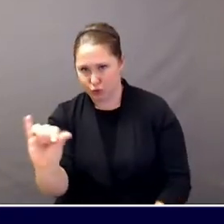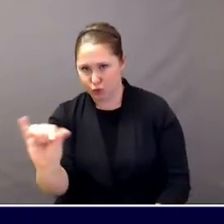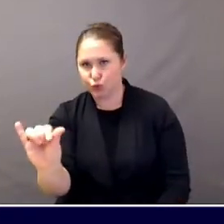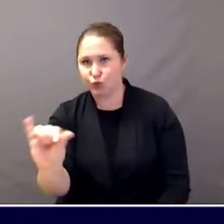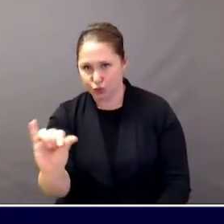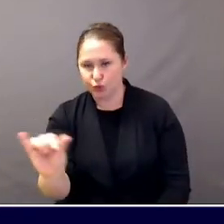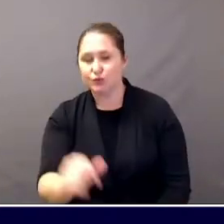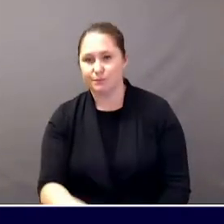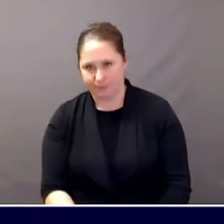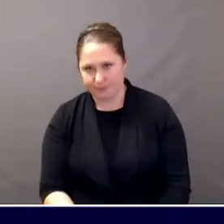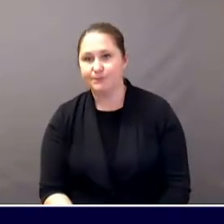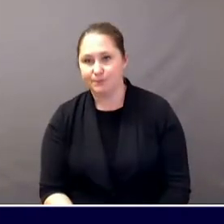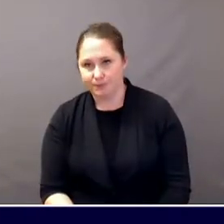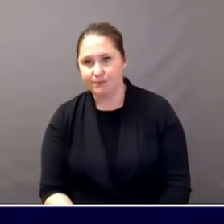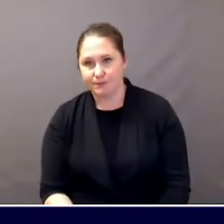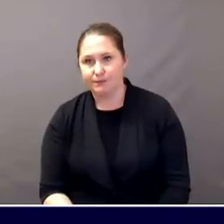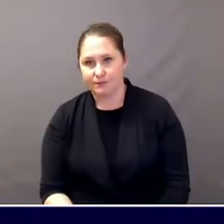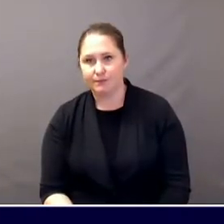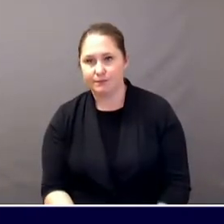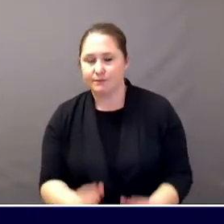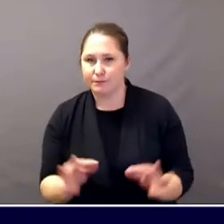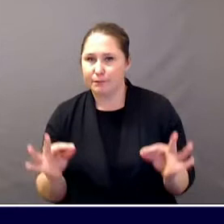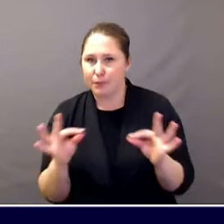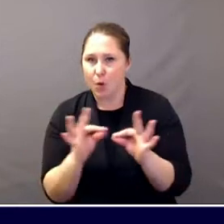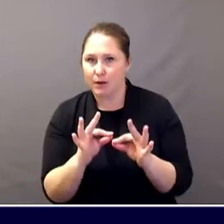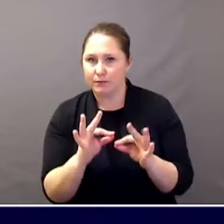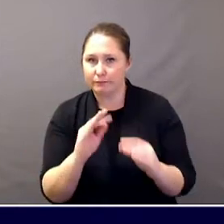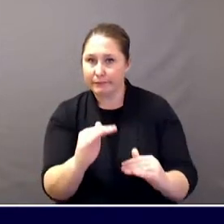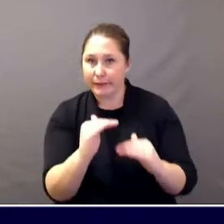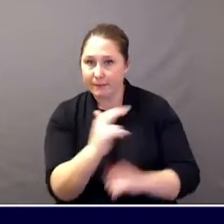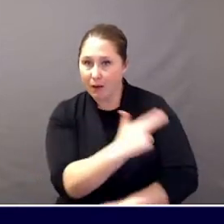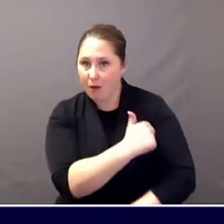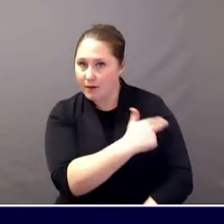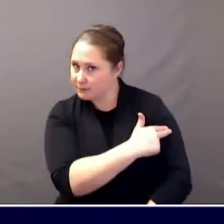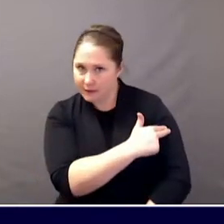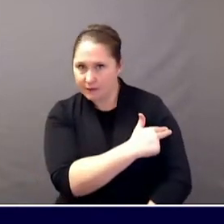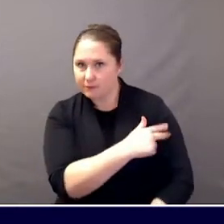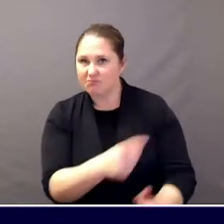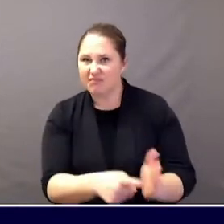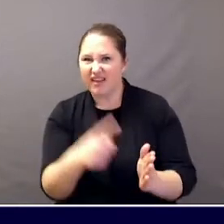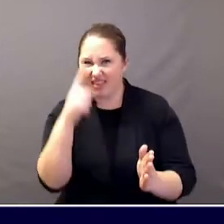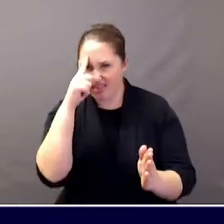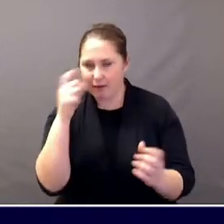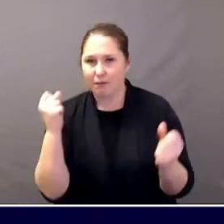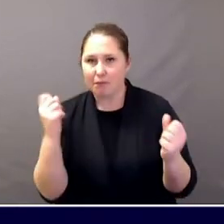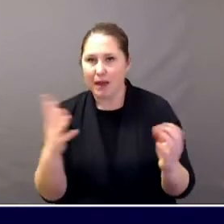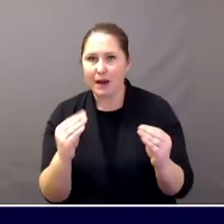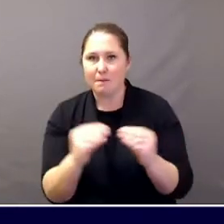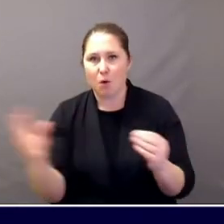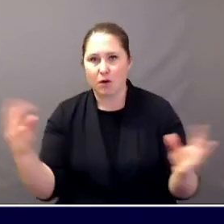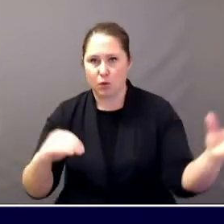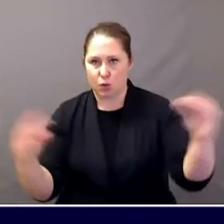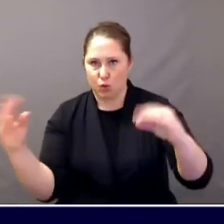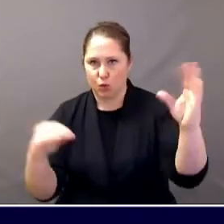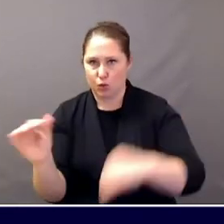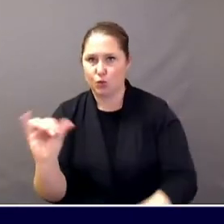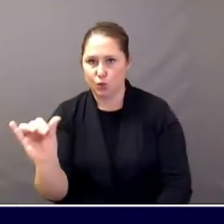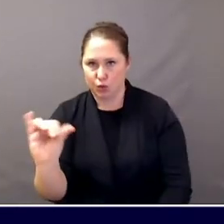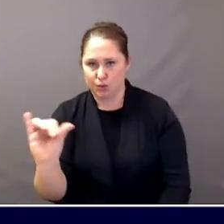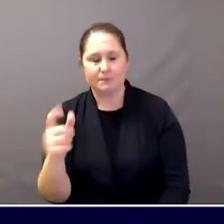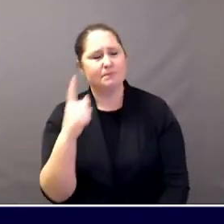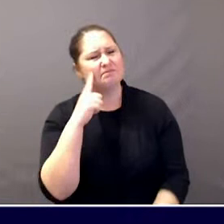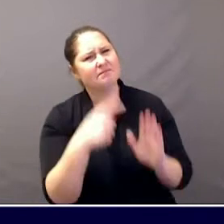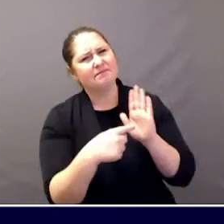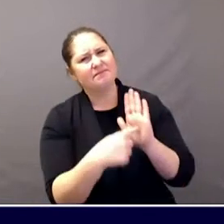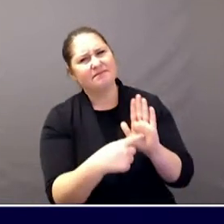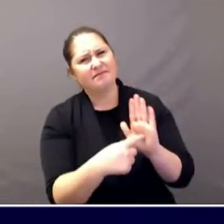question raised, that we need to go outside the boundaries of hospitals as well. Mm-hmm. Now, just for instance, someone is